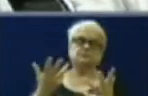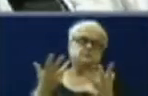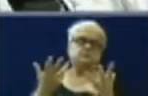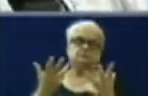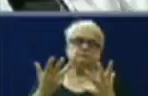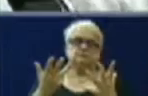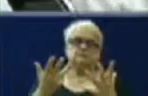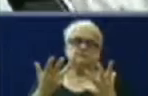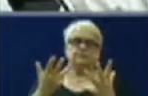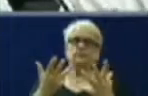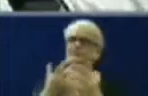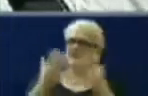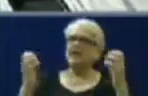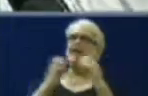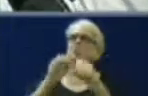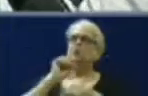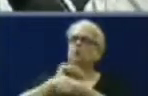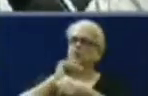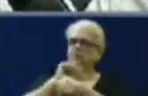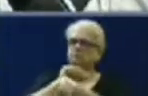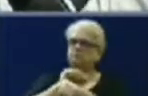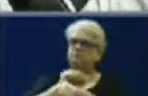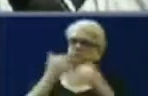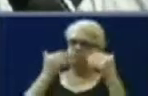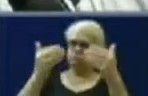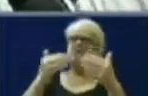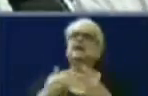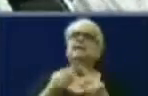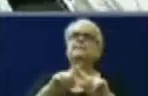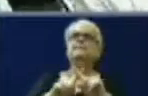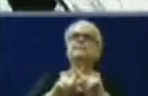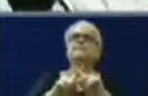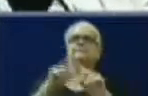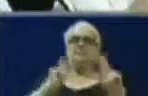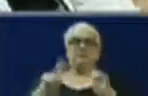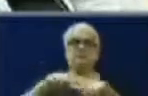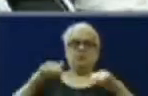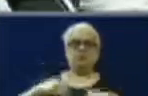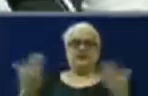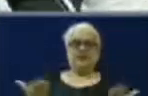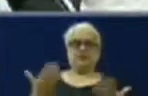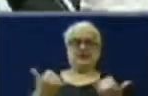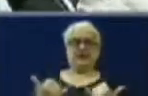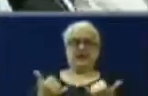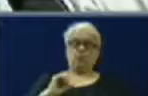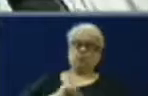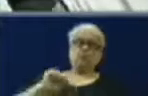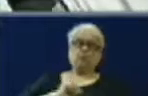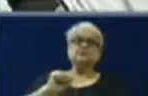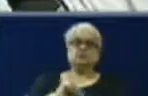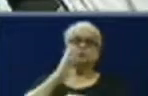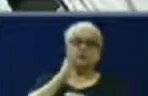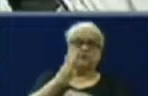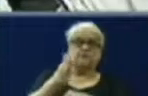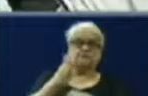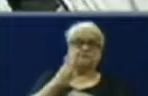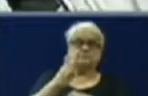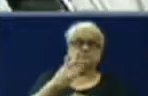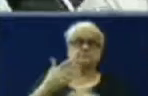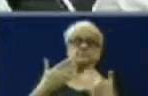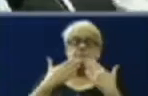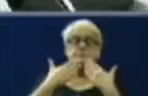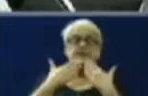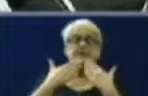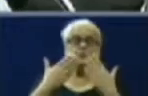We have a lot more work ahead. The people who are here now are going to be the ones who do that work. And I'm grateful to